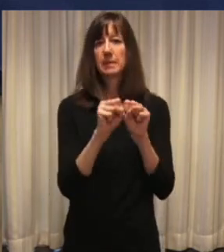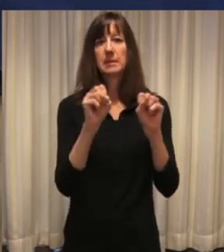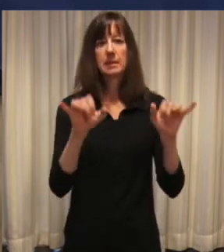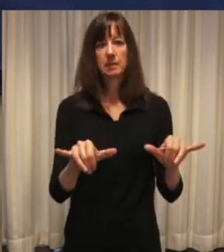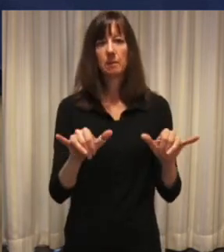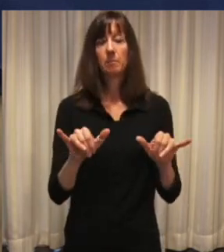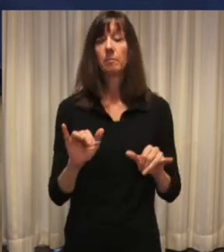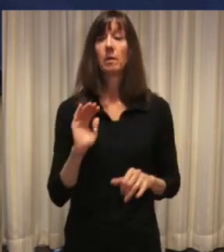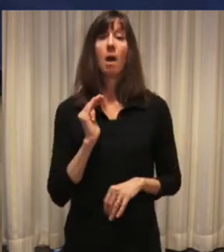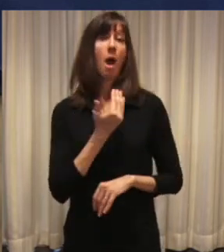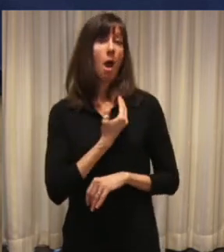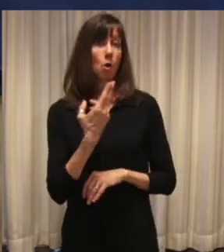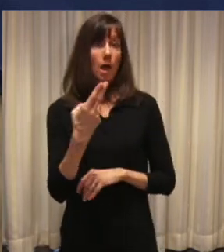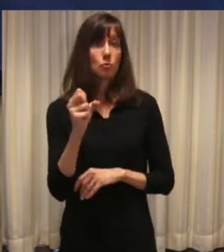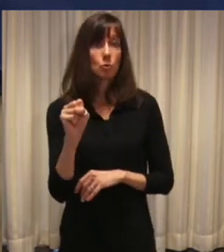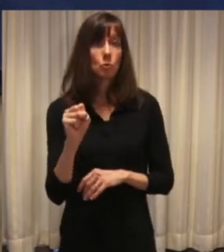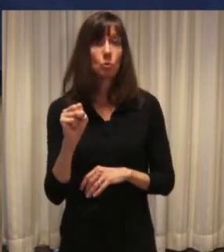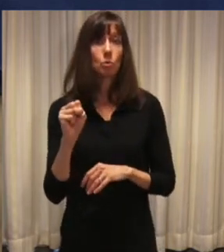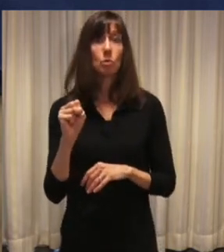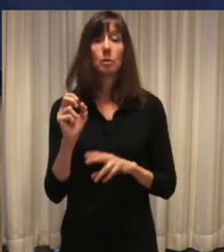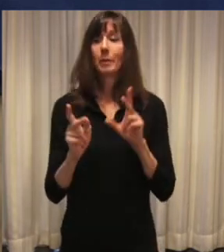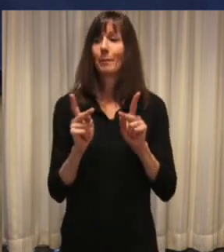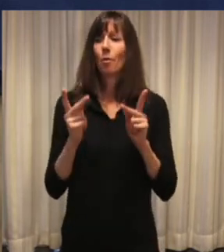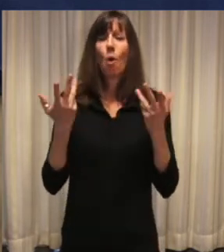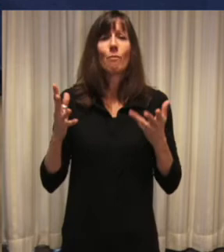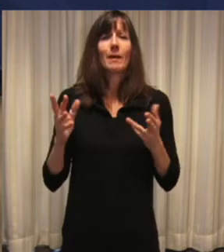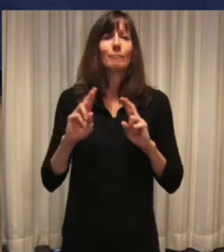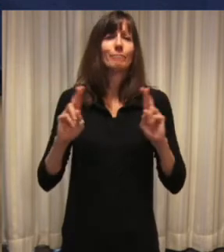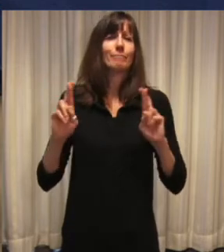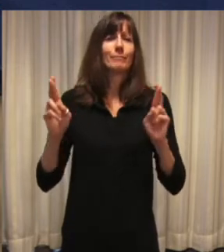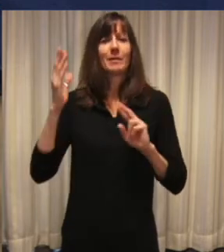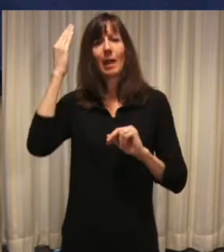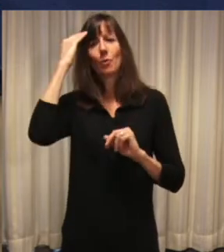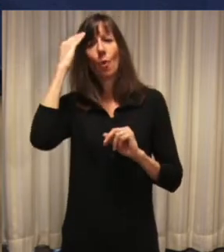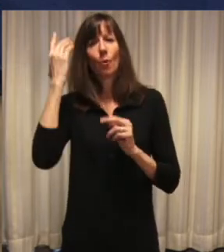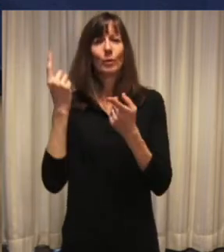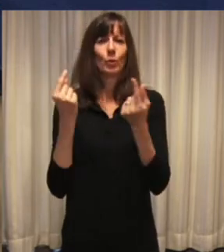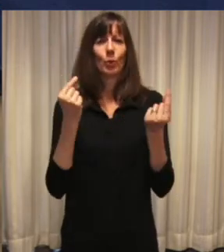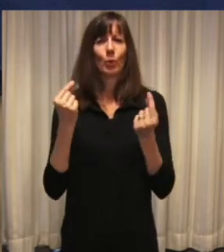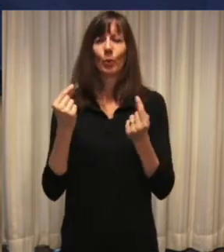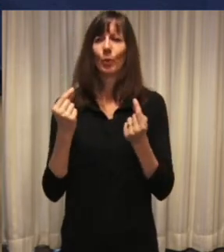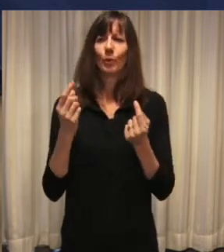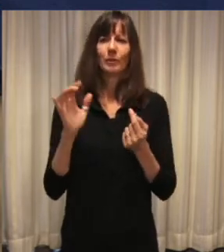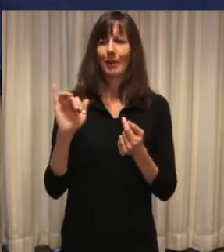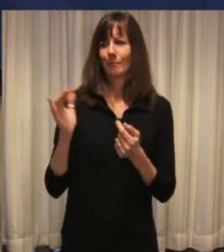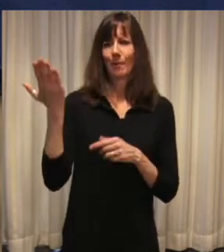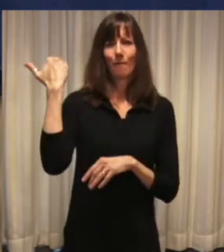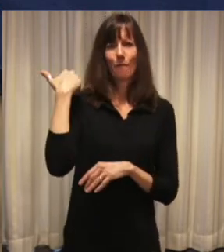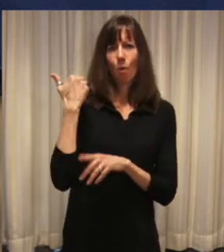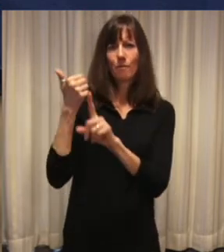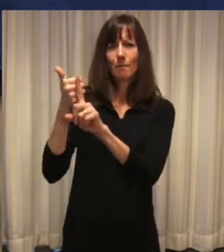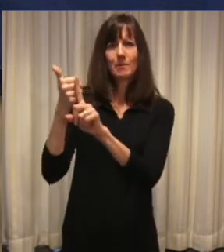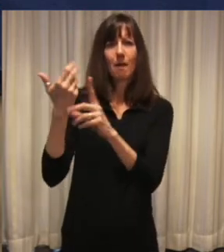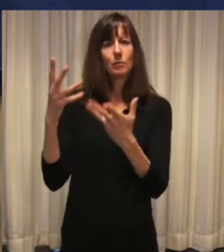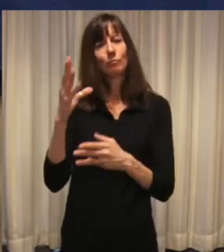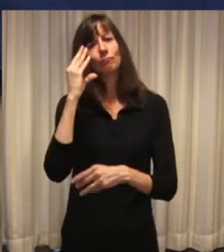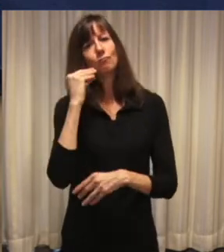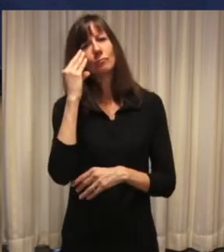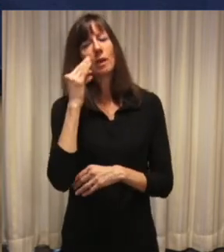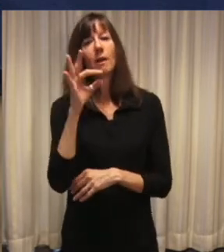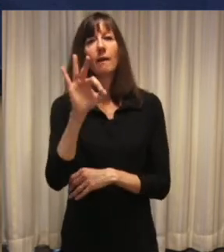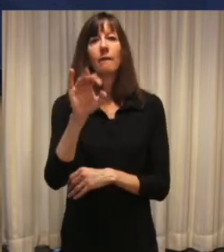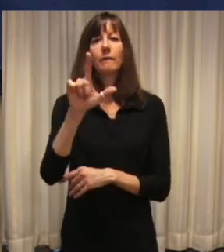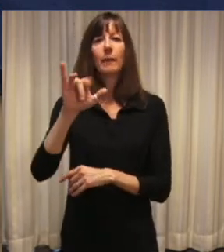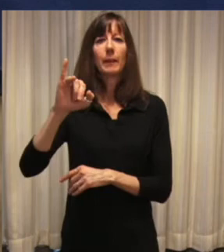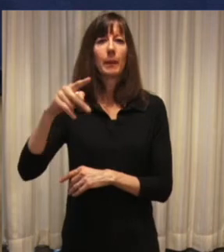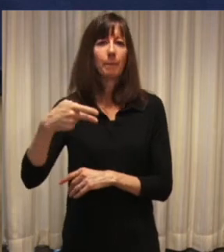mean, many of them were already doing, whether doing flipped classrooms and things like that. So our secondary, we were really ready to do this. So we feel that it's fair